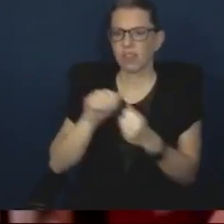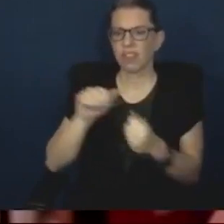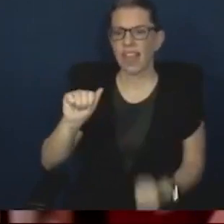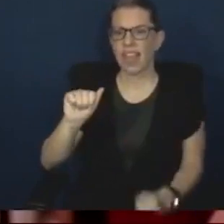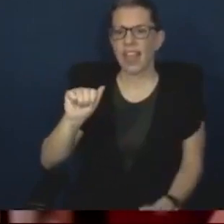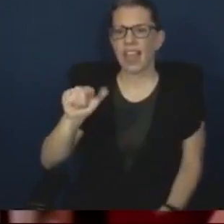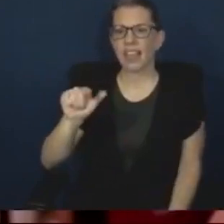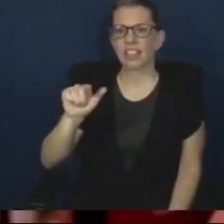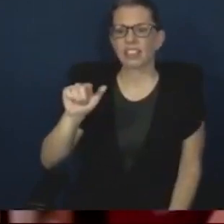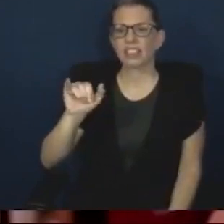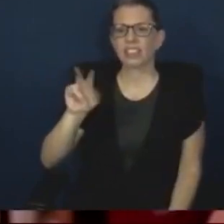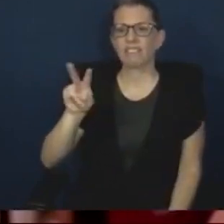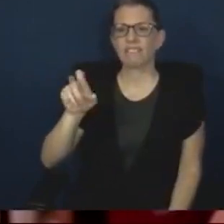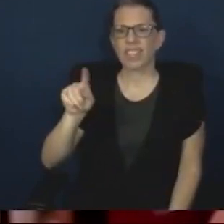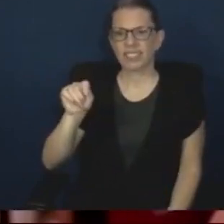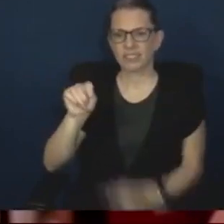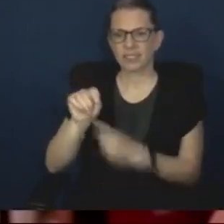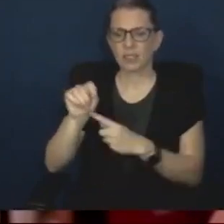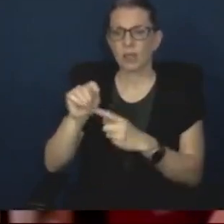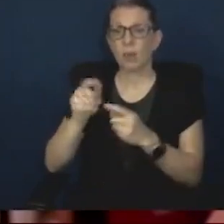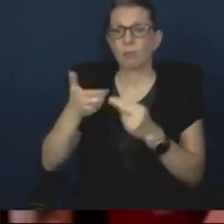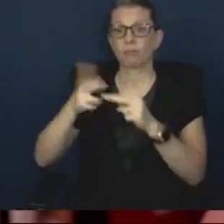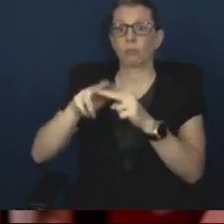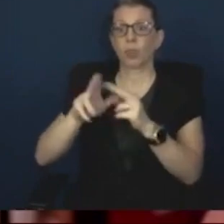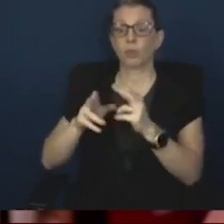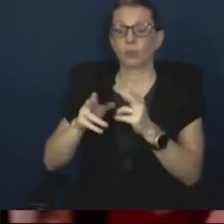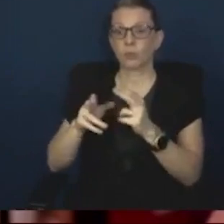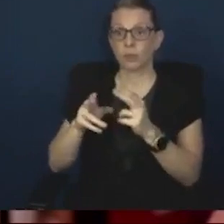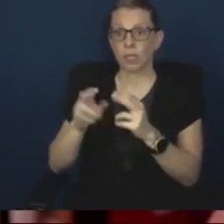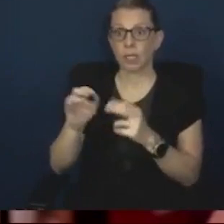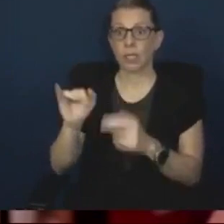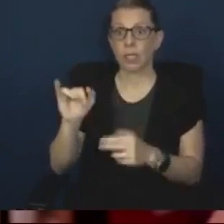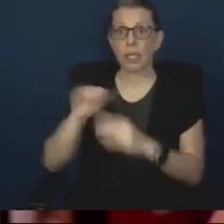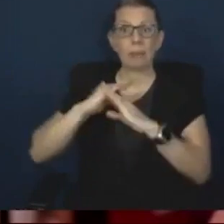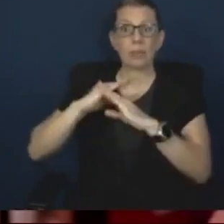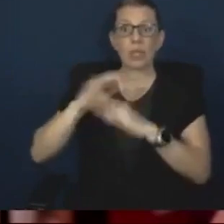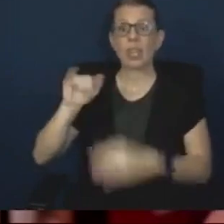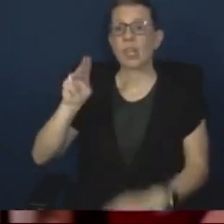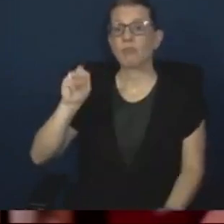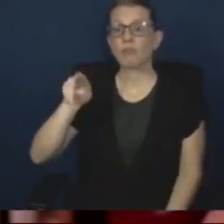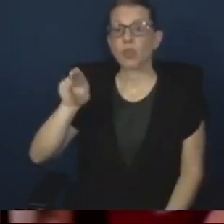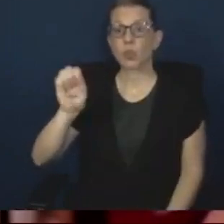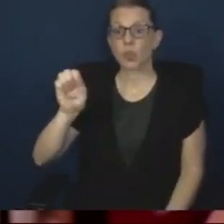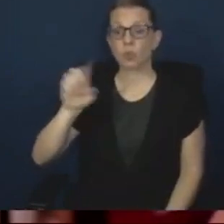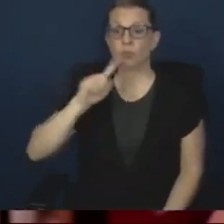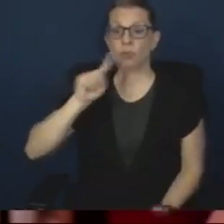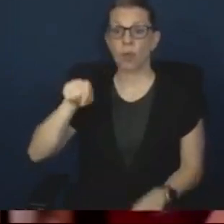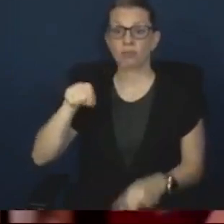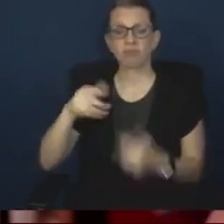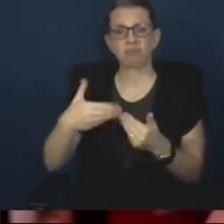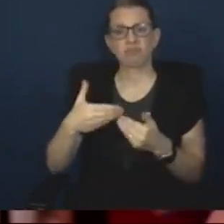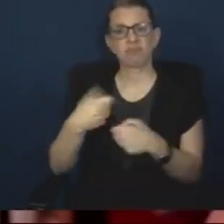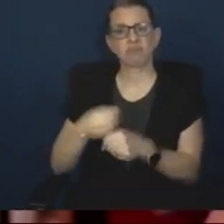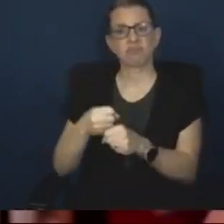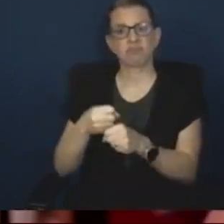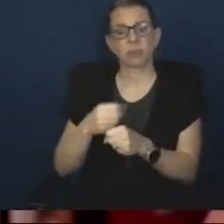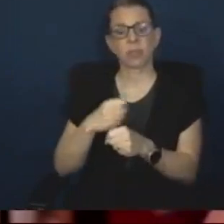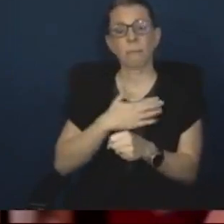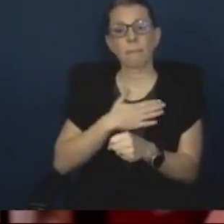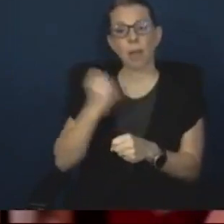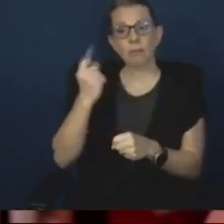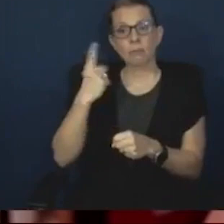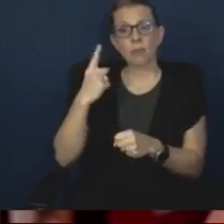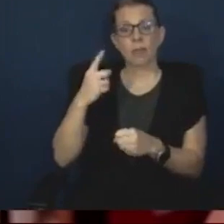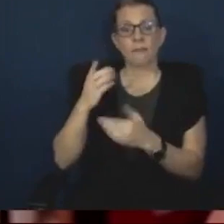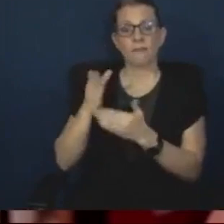immune responses. And it's relatively easy to produce in theory. My understanding is the phase